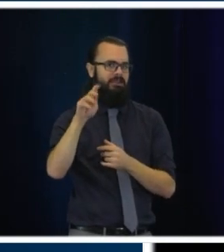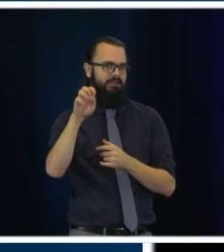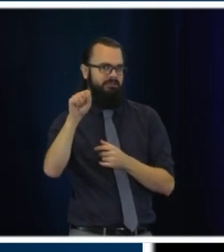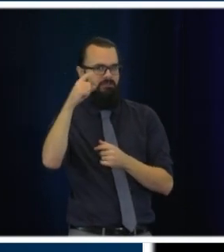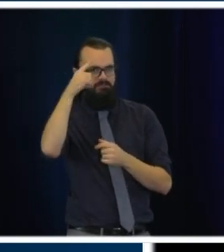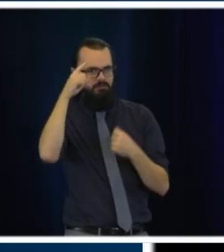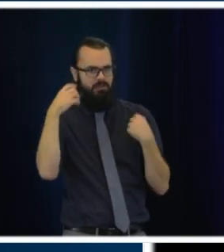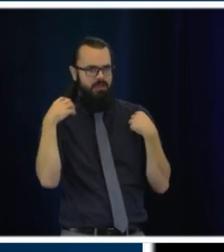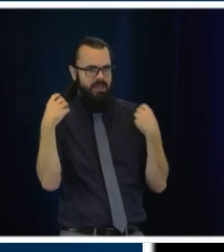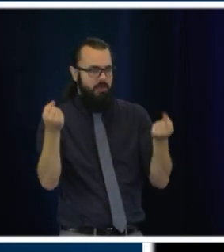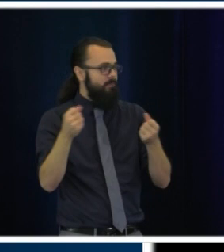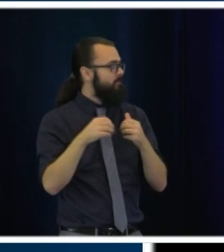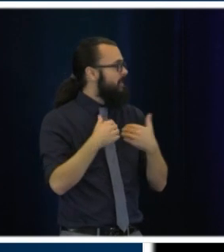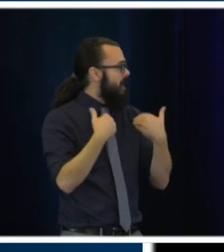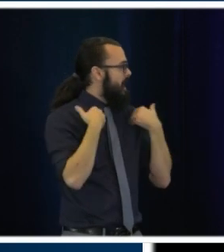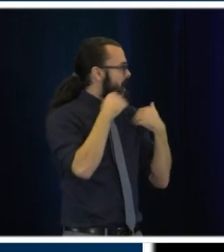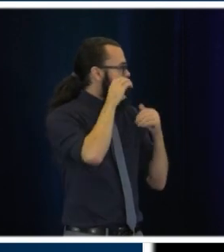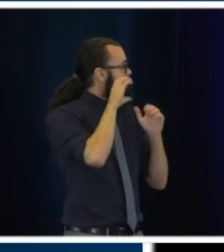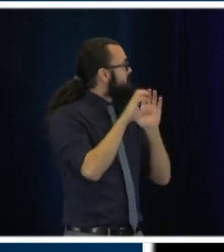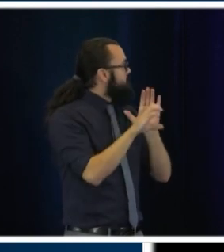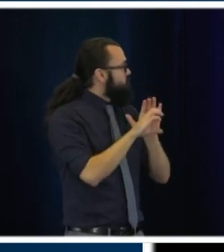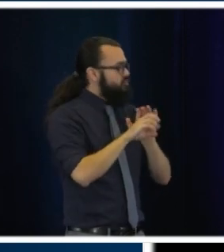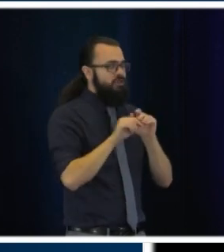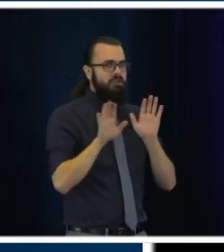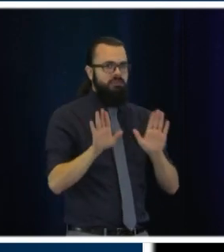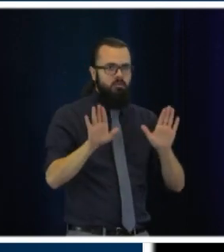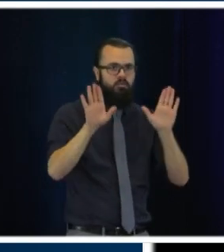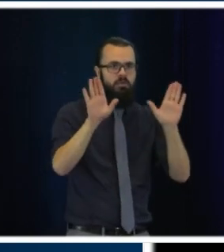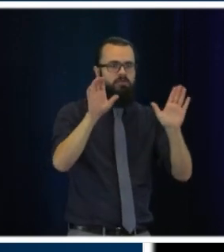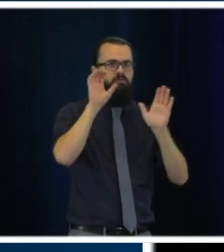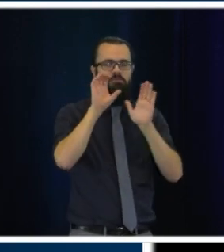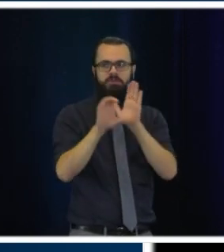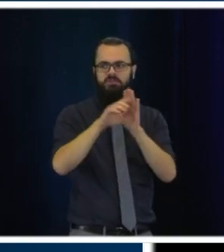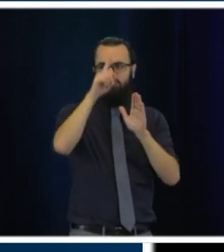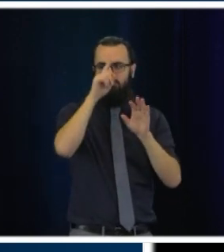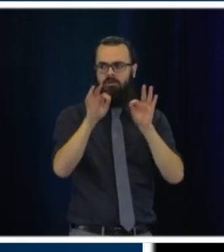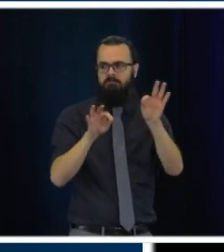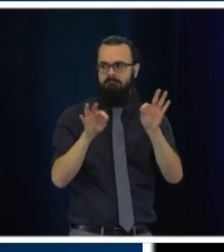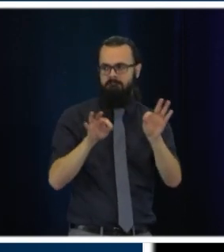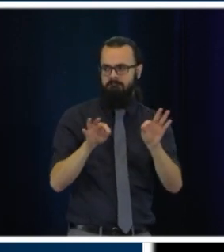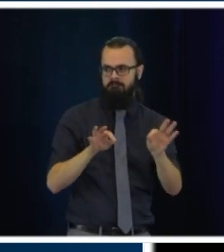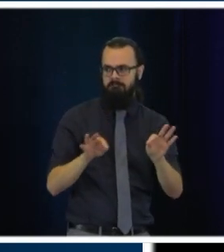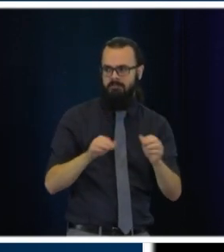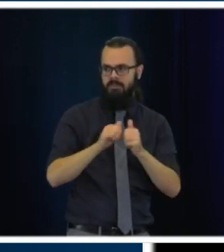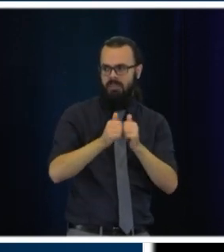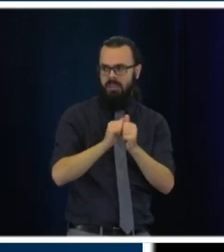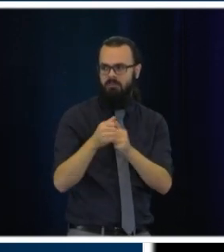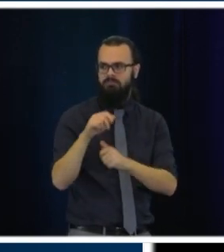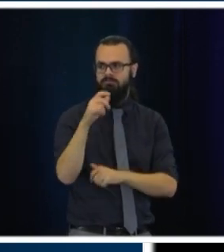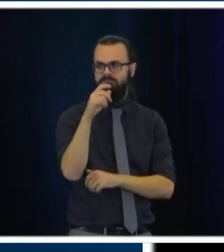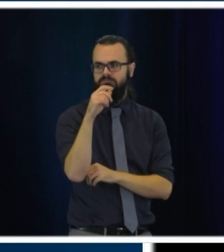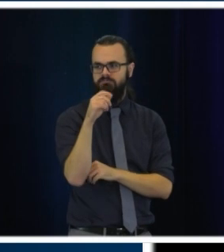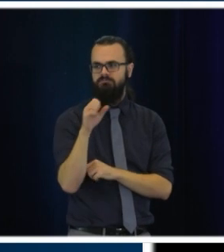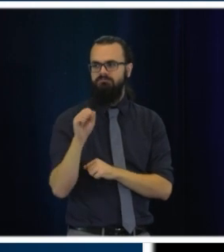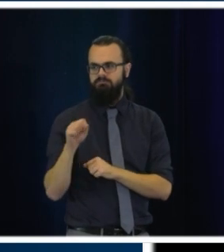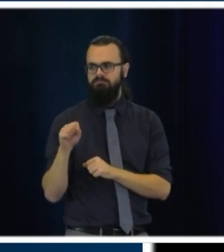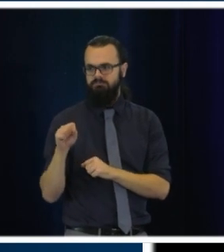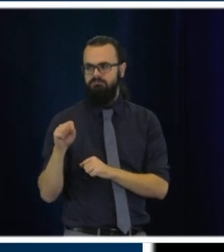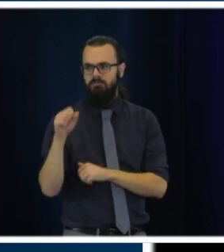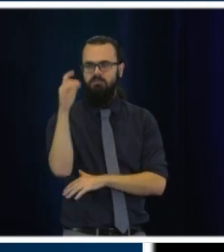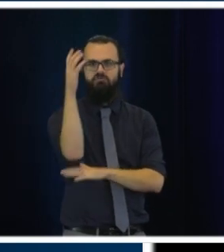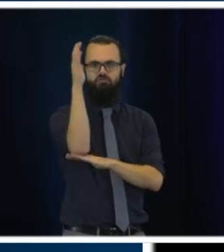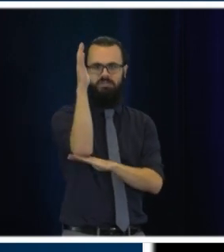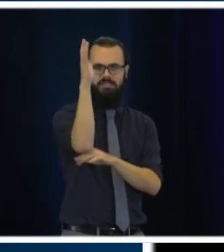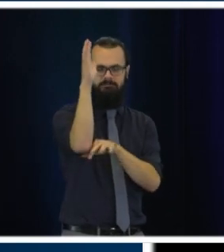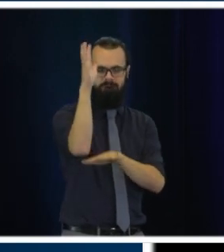of what happens when you don't have good roots. So if you look at the tree, I gotta make sure I'm orienting myself right. On your